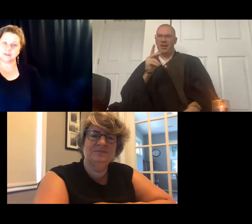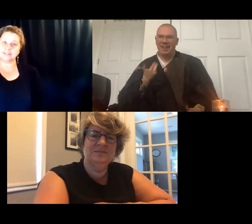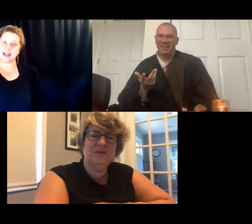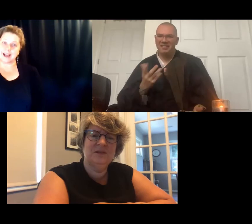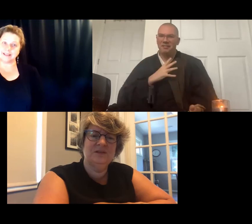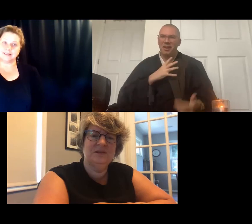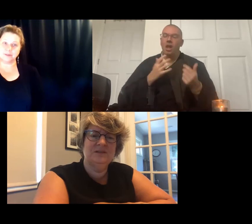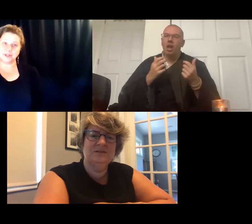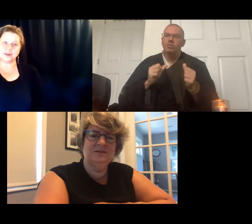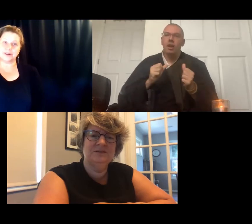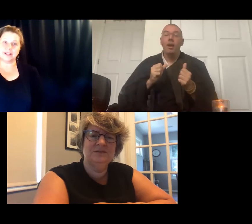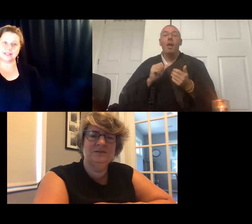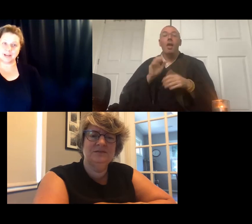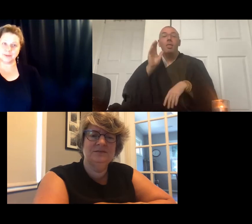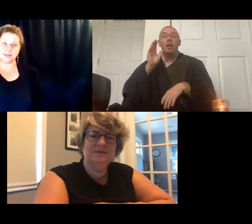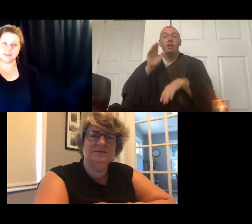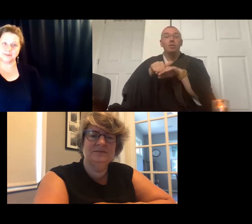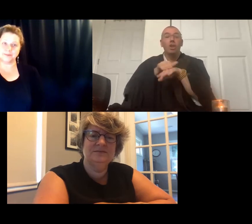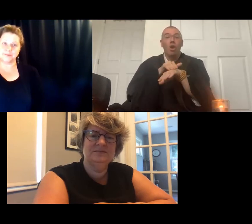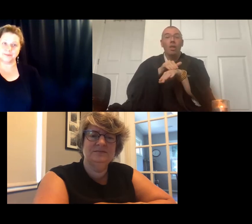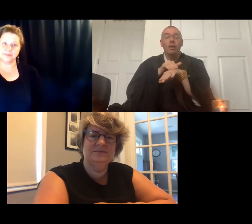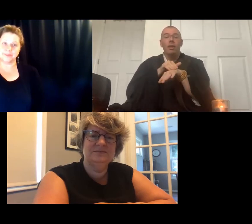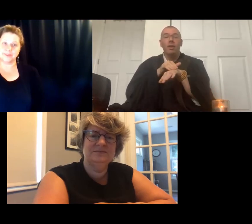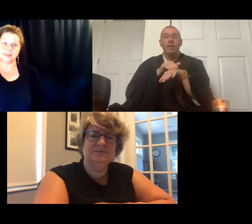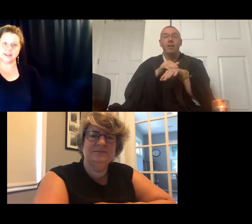you sign when you're in temple?